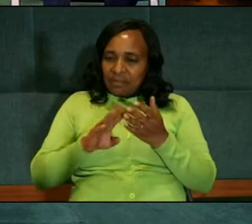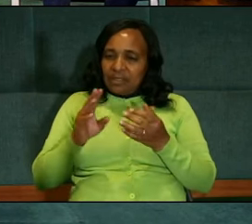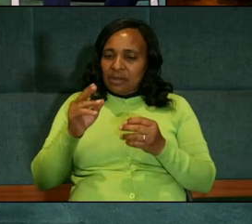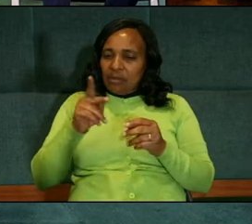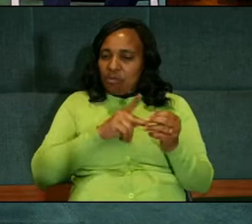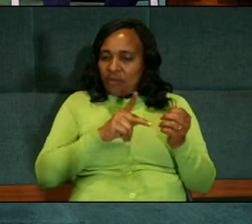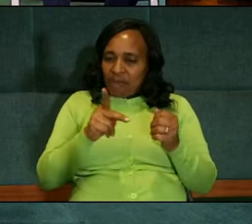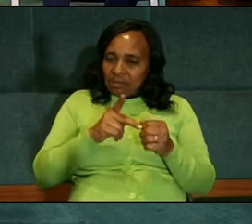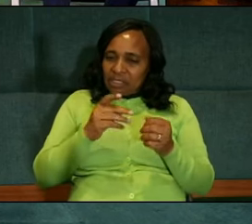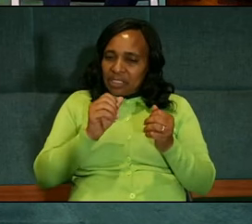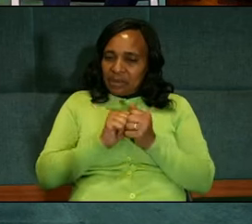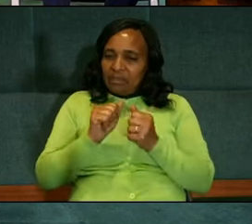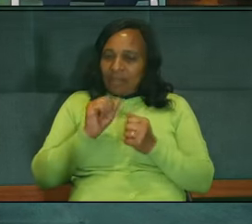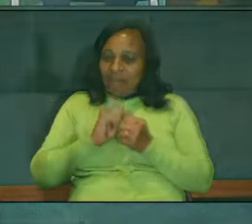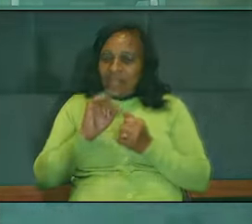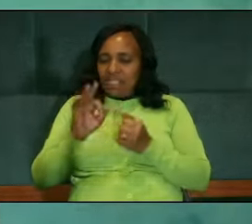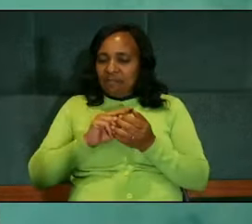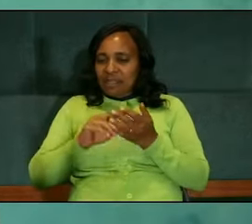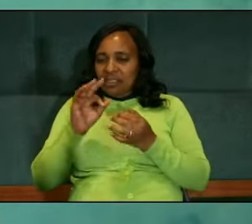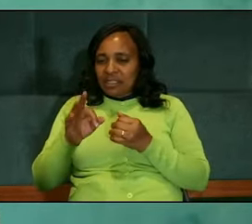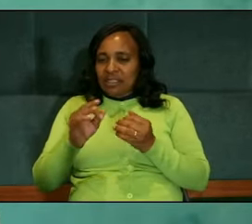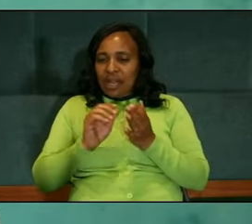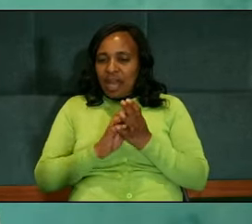Proverbs 29:23, Romans 12:13, and